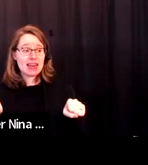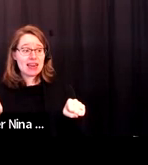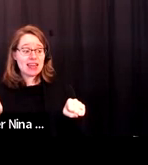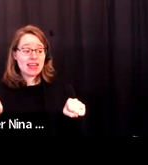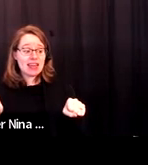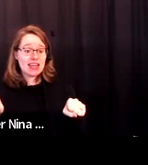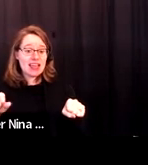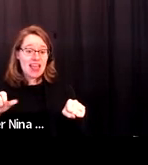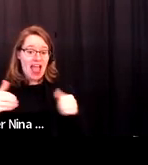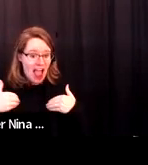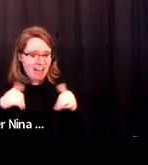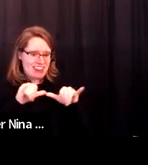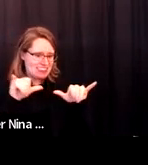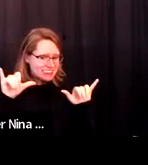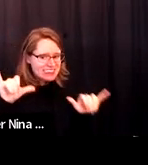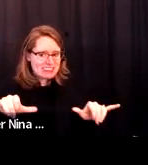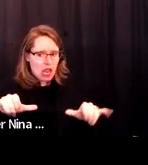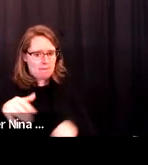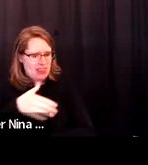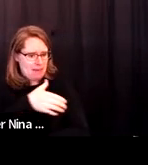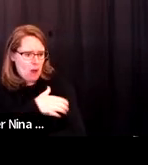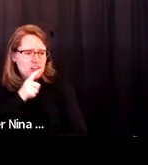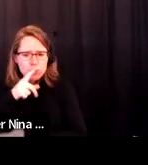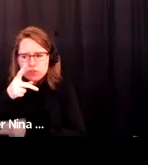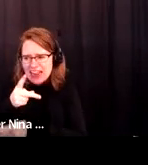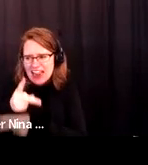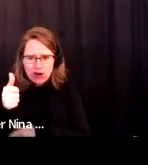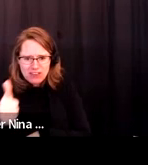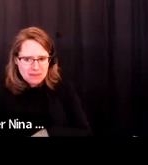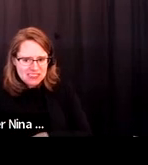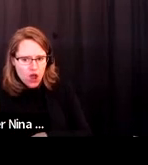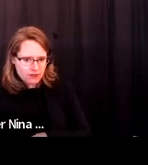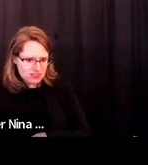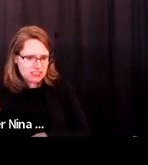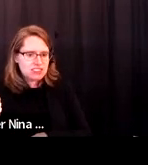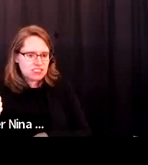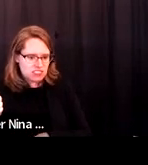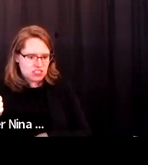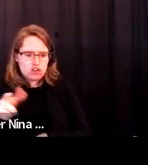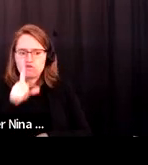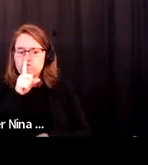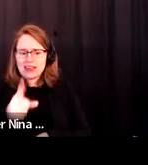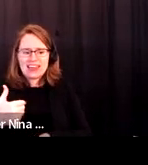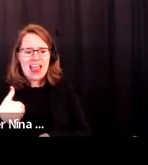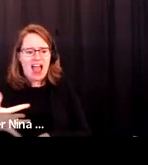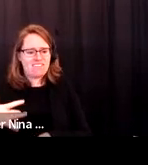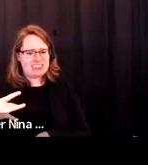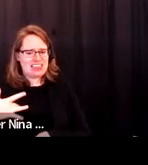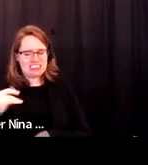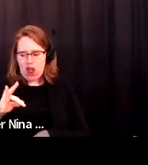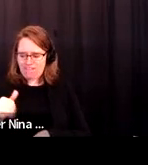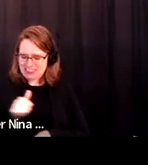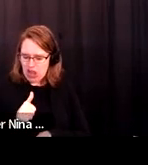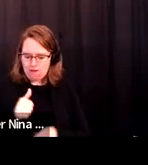right, to take care of their own stuff and to really have a sense of self and